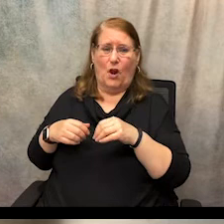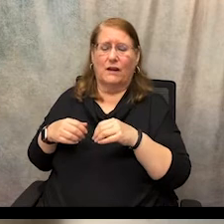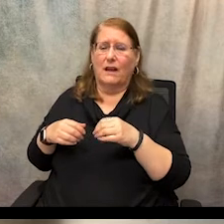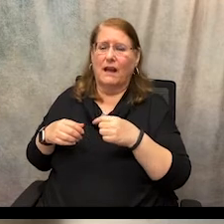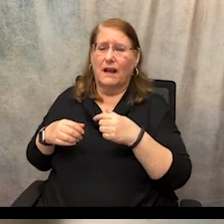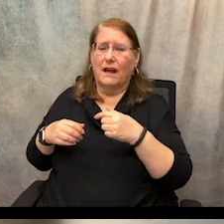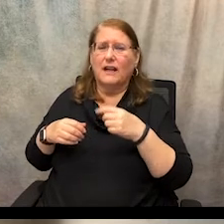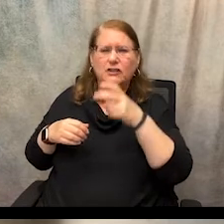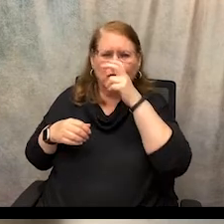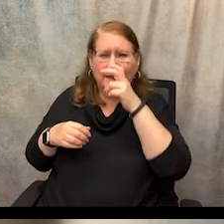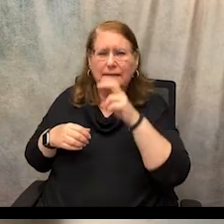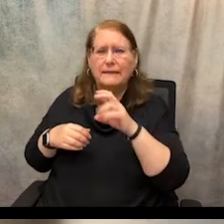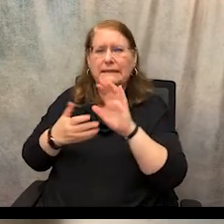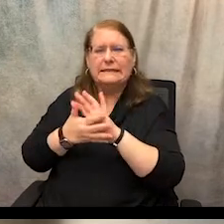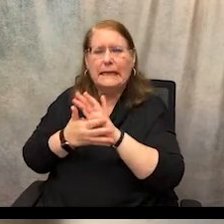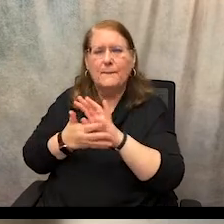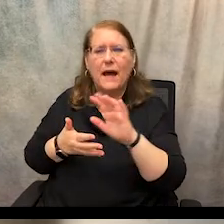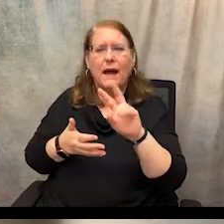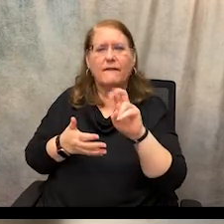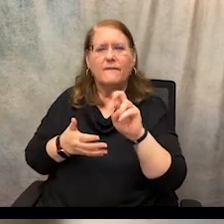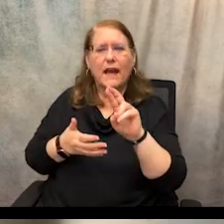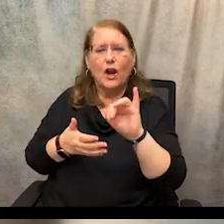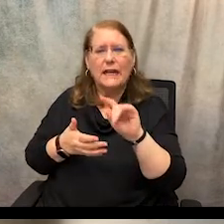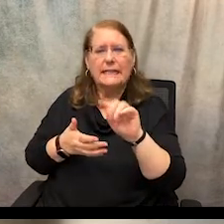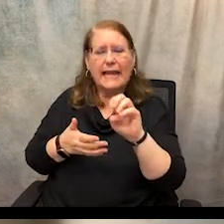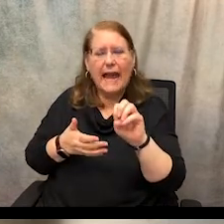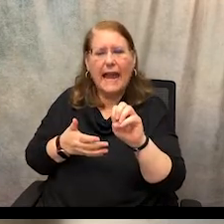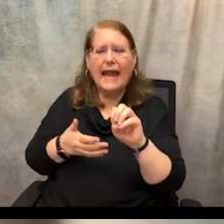like strict cinema verite or